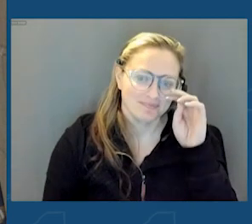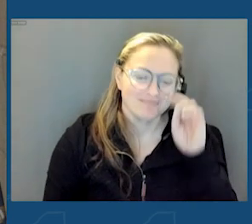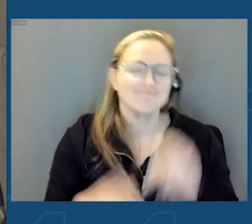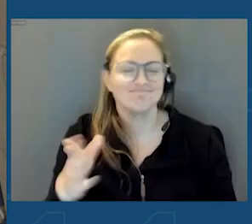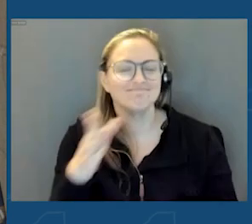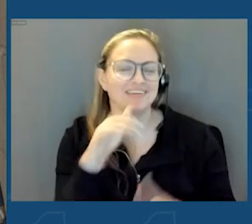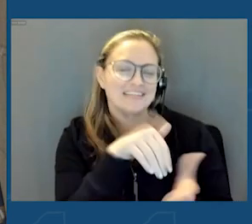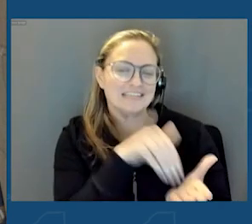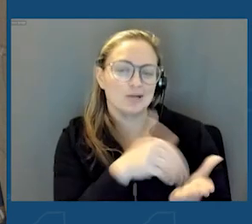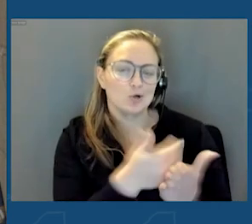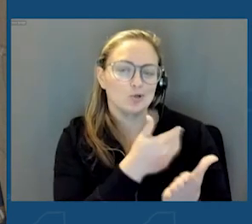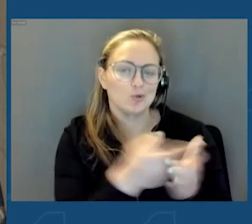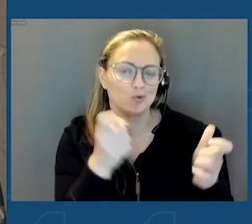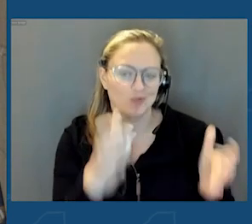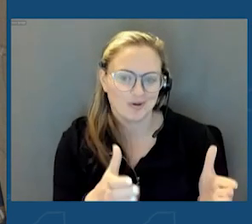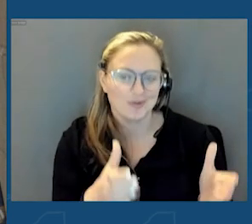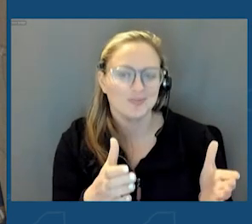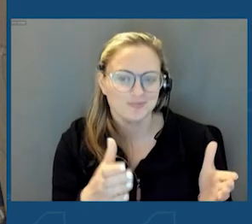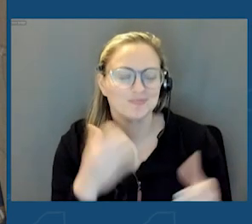director.